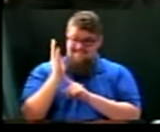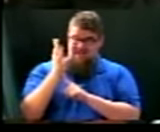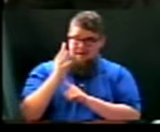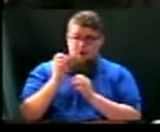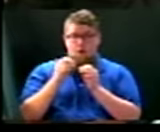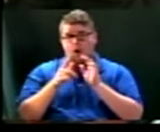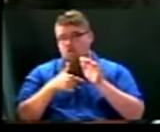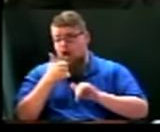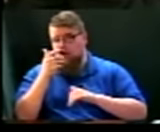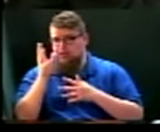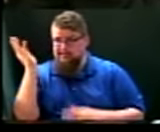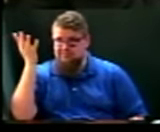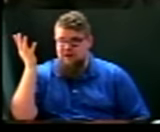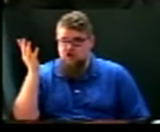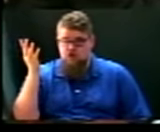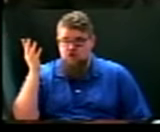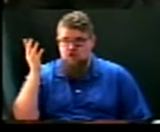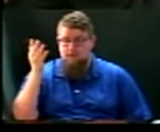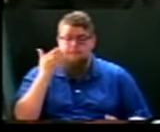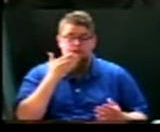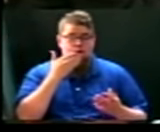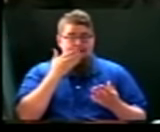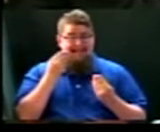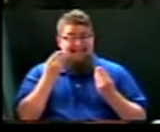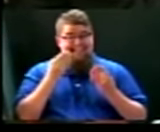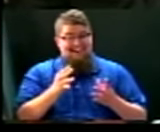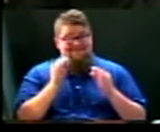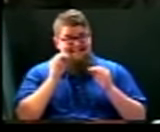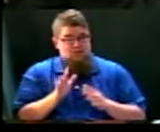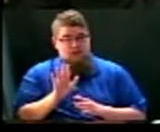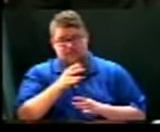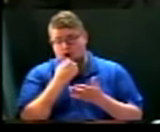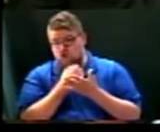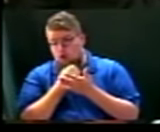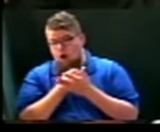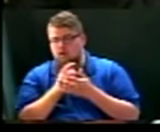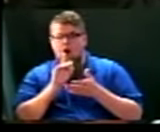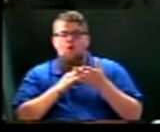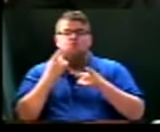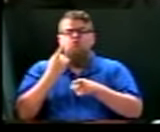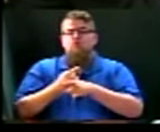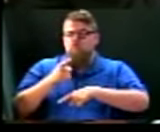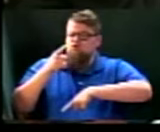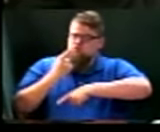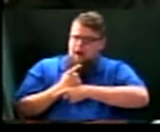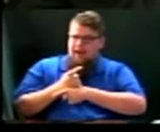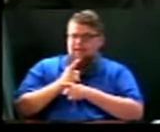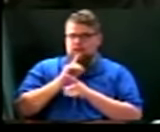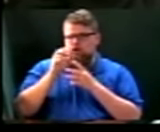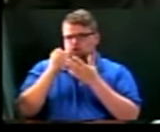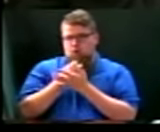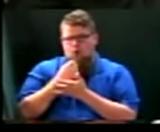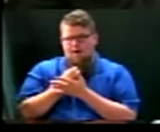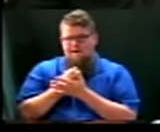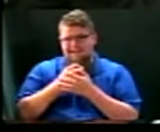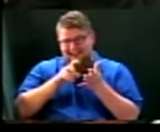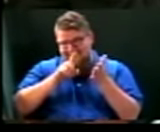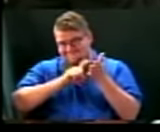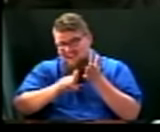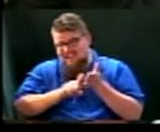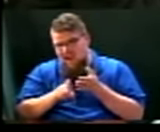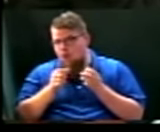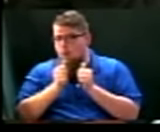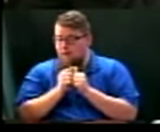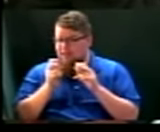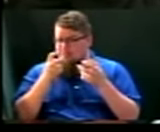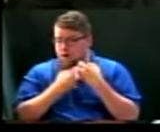speech. Give teachers their score based on what was scored correctly. Investigate the scores with issues,